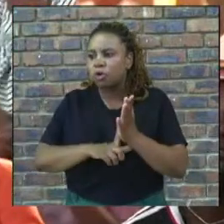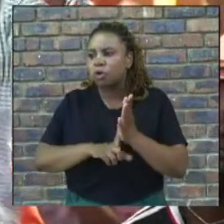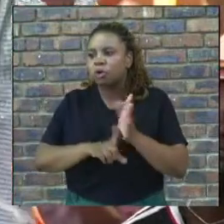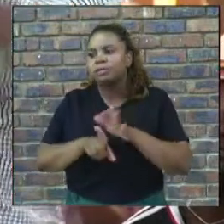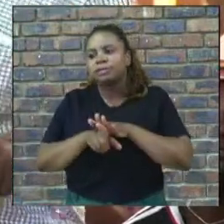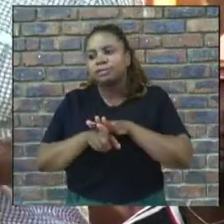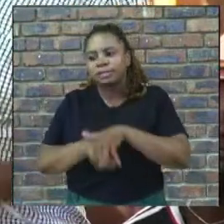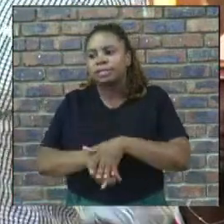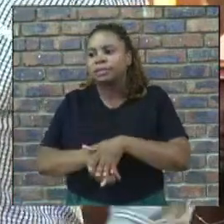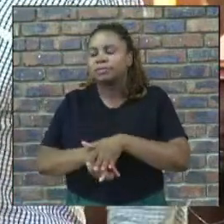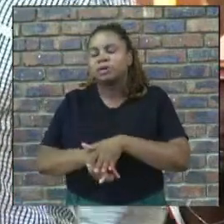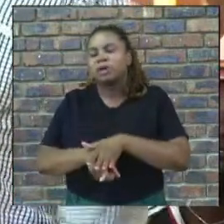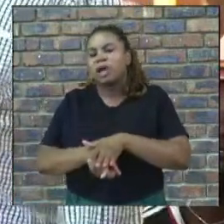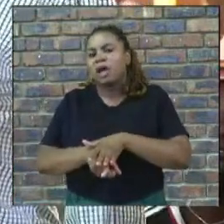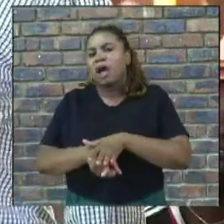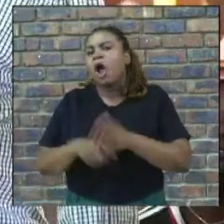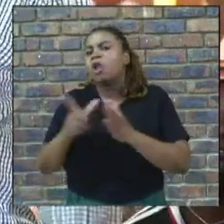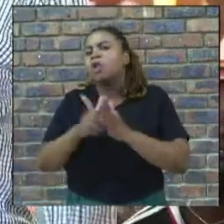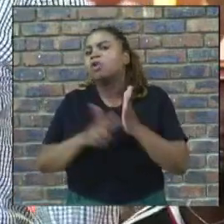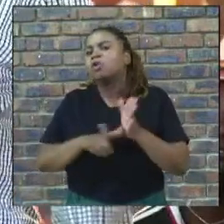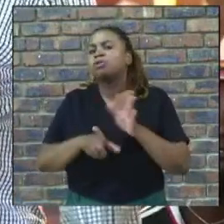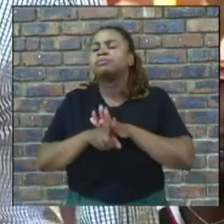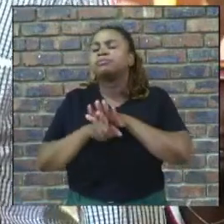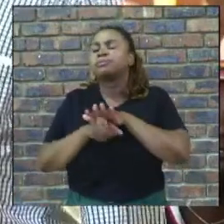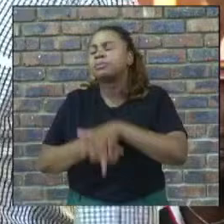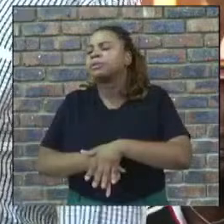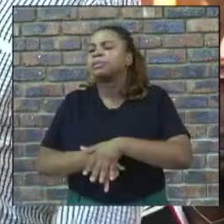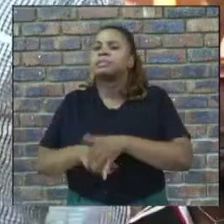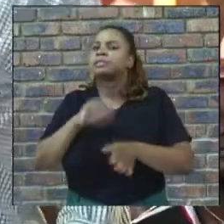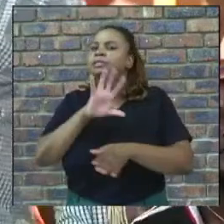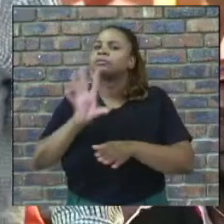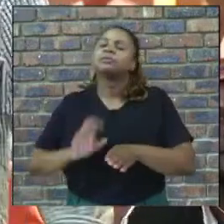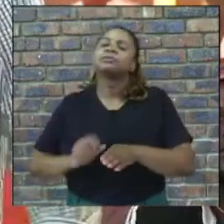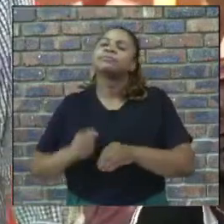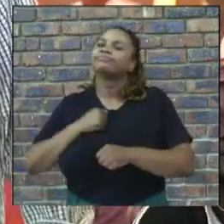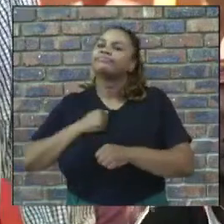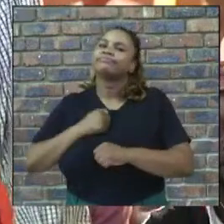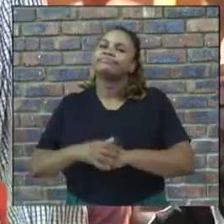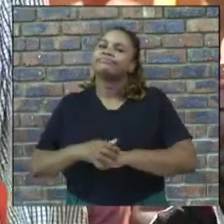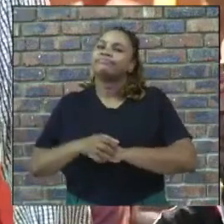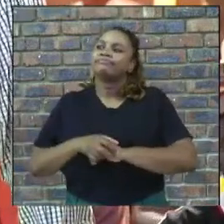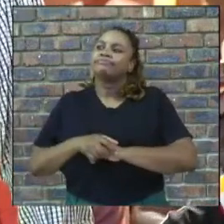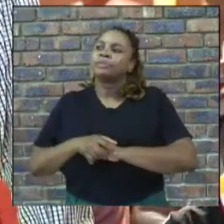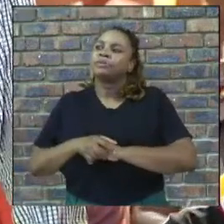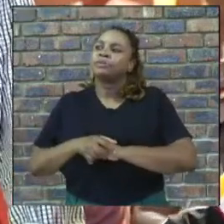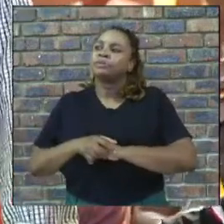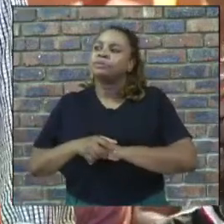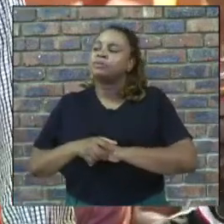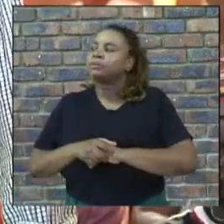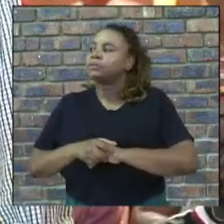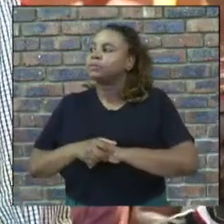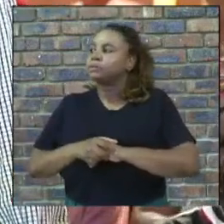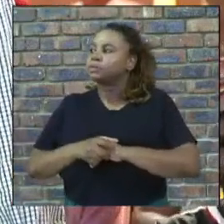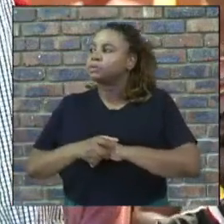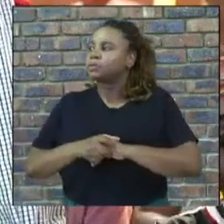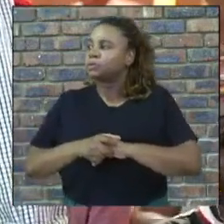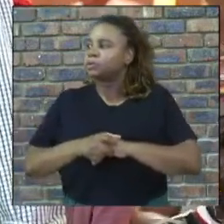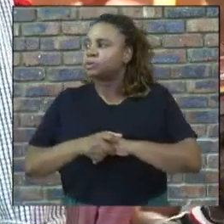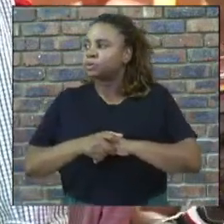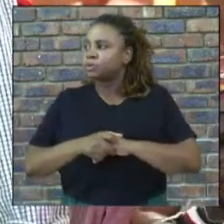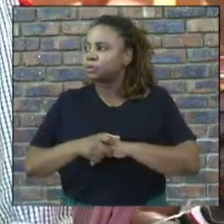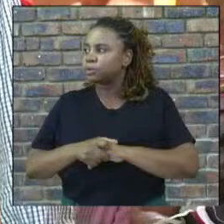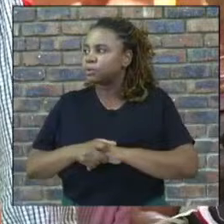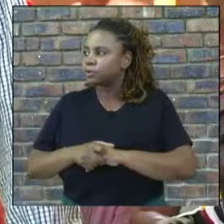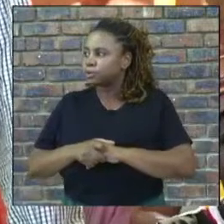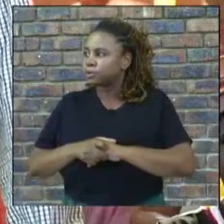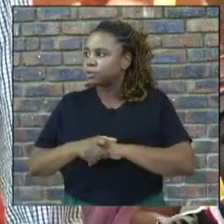ka taba ya open fire. Re ina go ba ka go te we need open fire how re ya